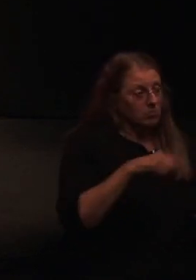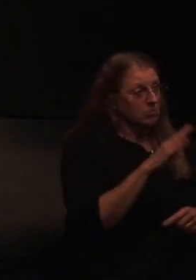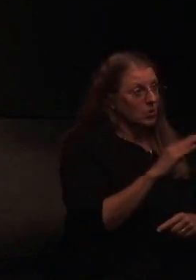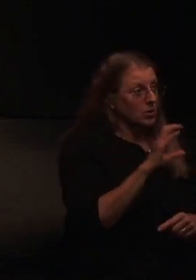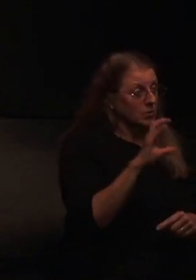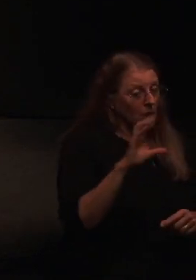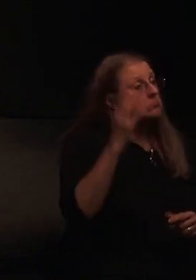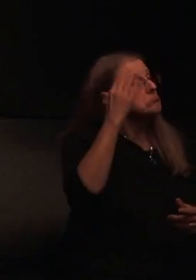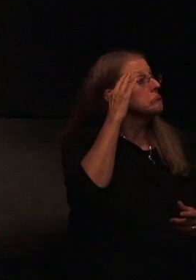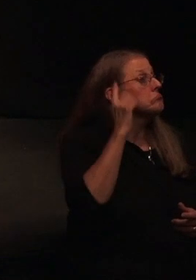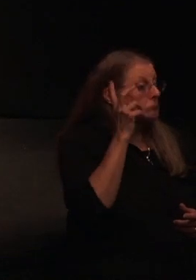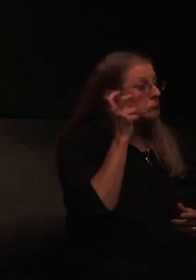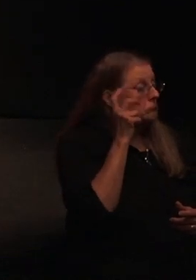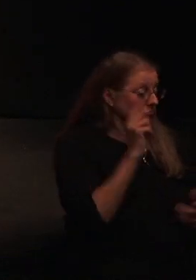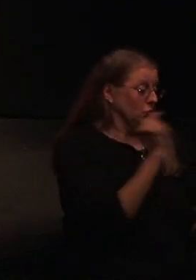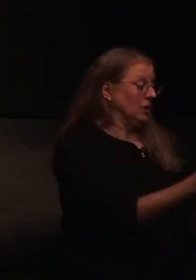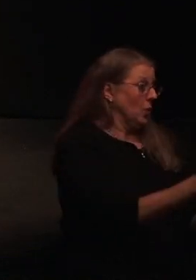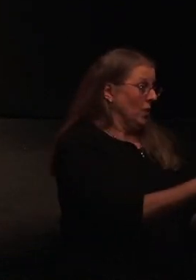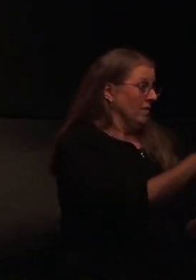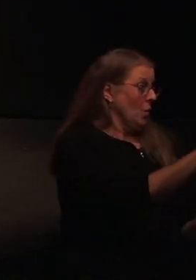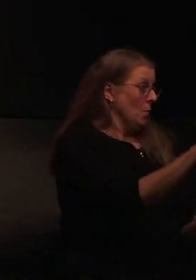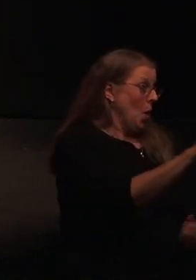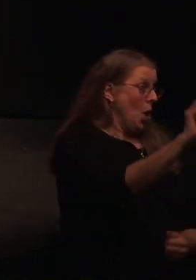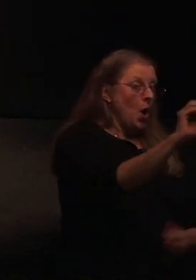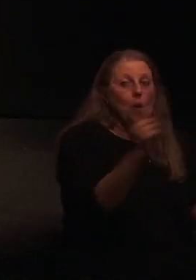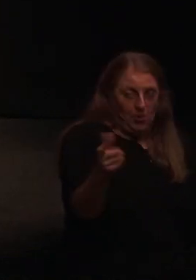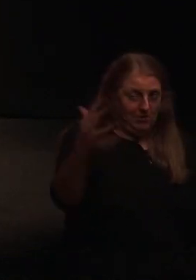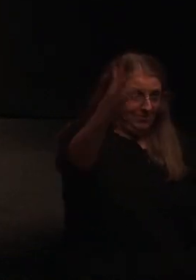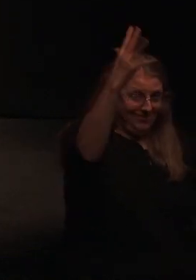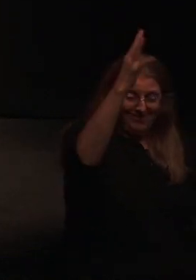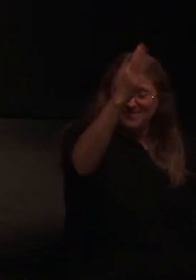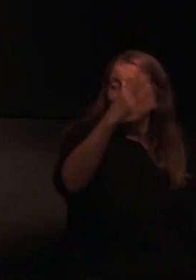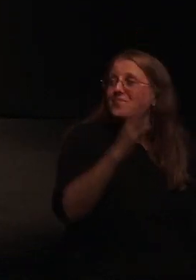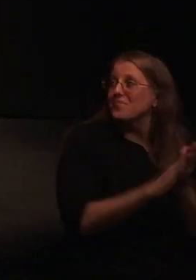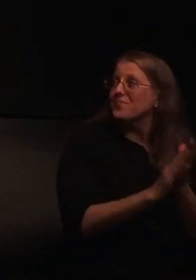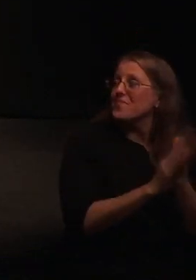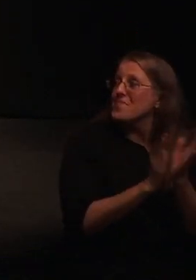you heard, I graduated with a 4.0. Thank you.